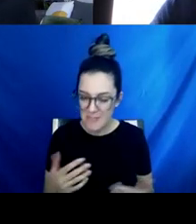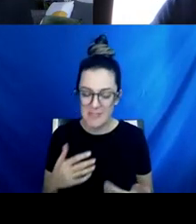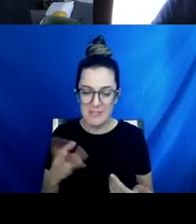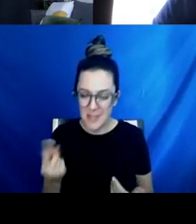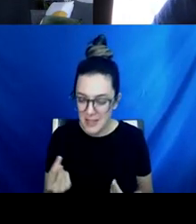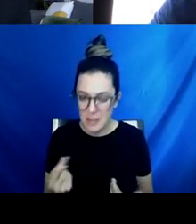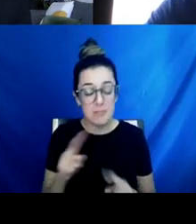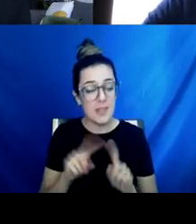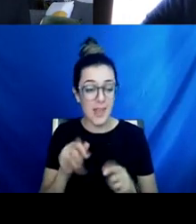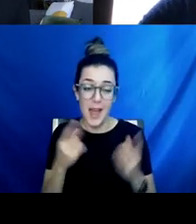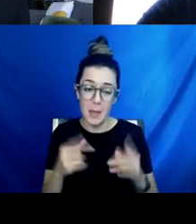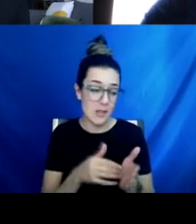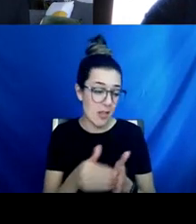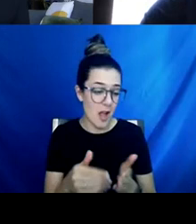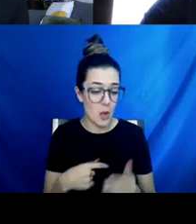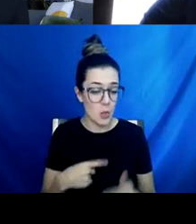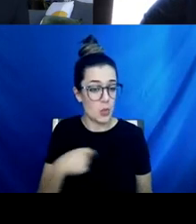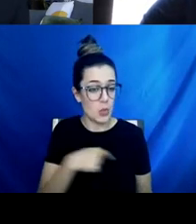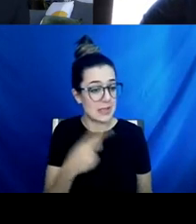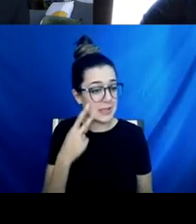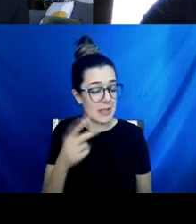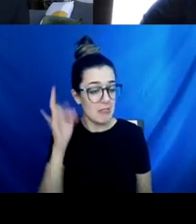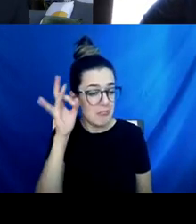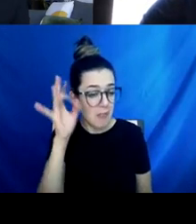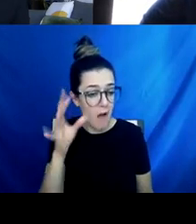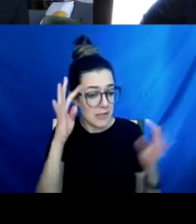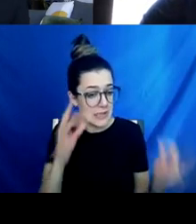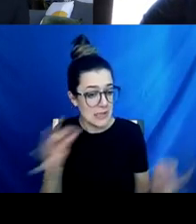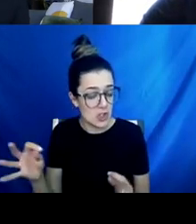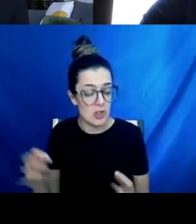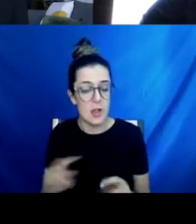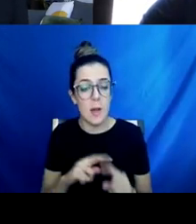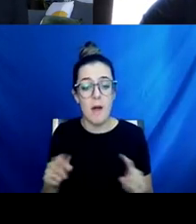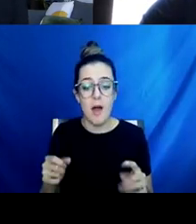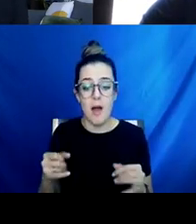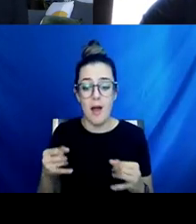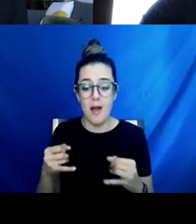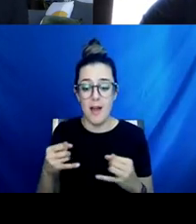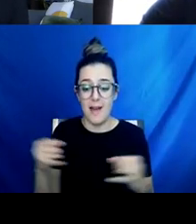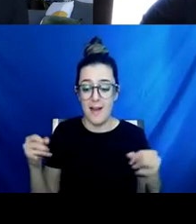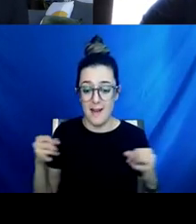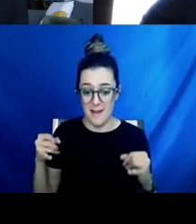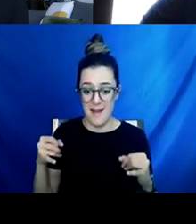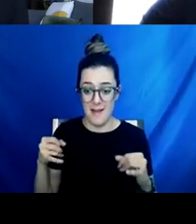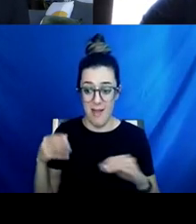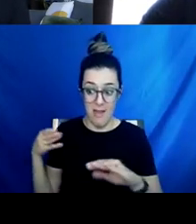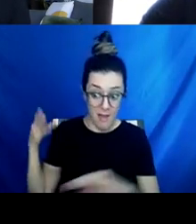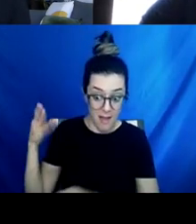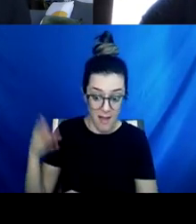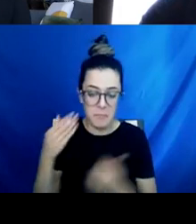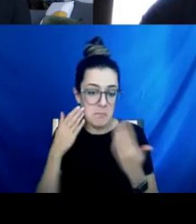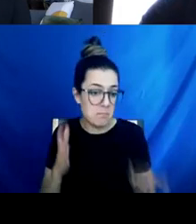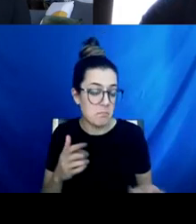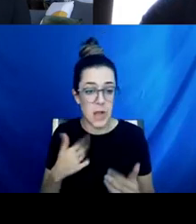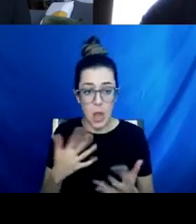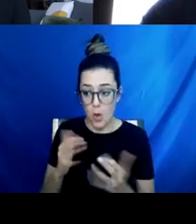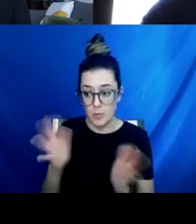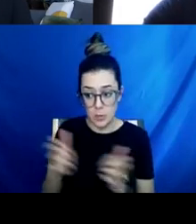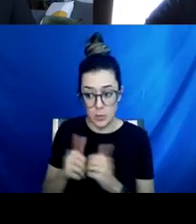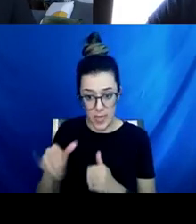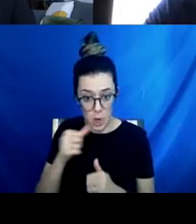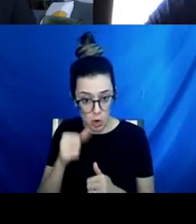mean, I don't know what you guys do in terms of trigger warnings, but I get yelled at a lot because I don't trigger warning my